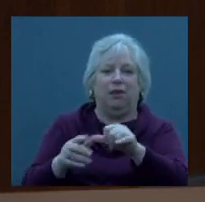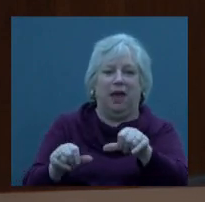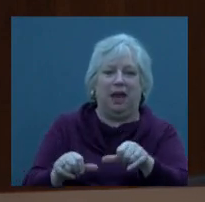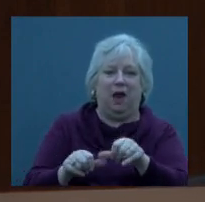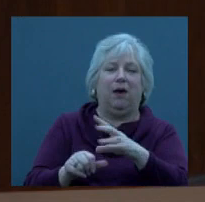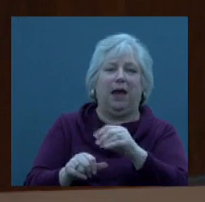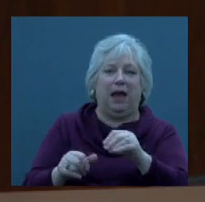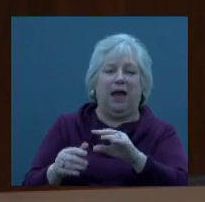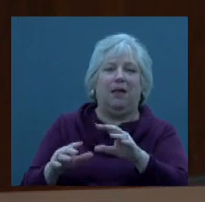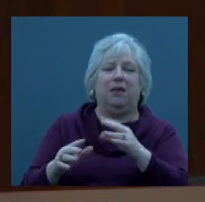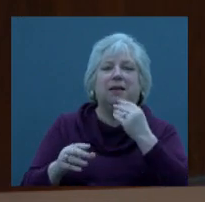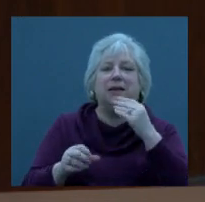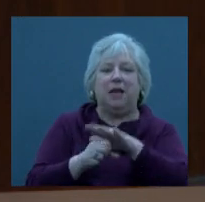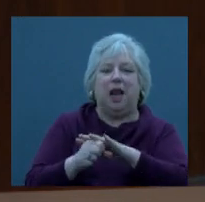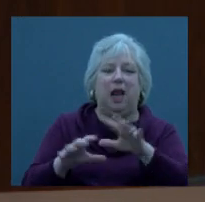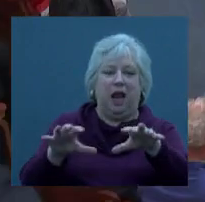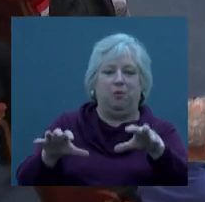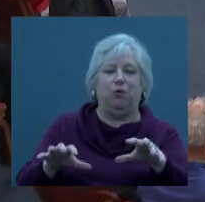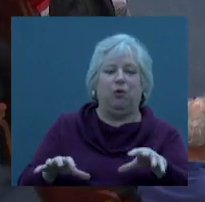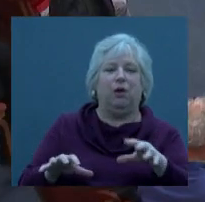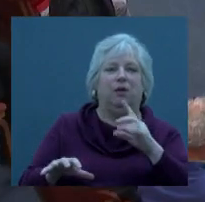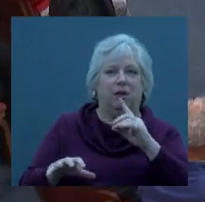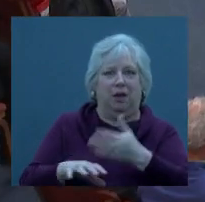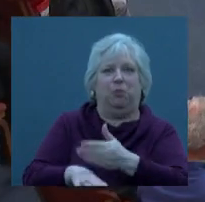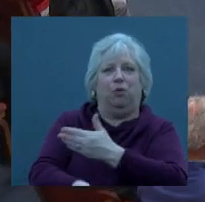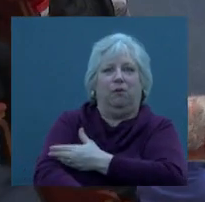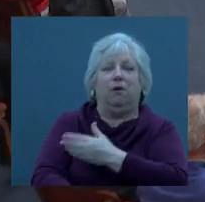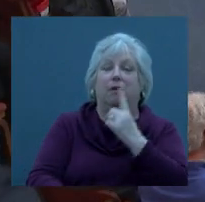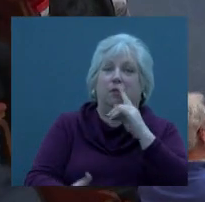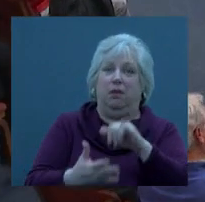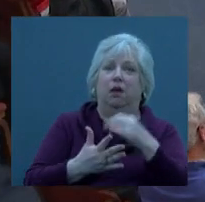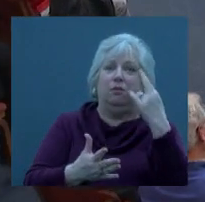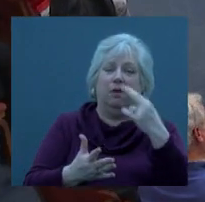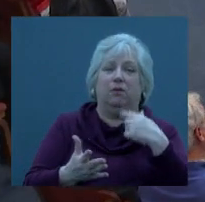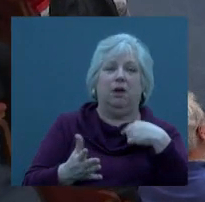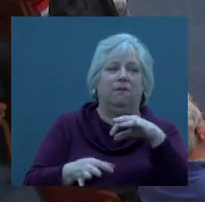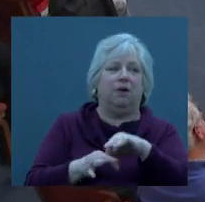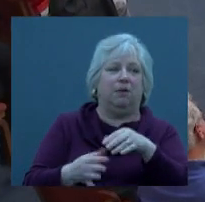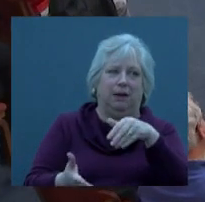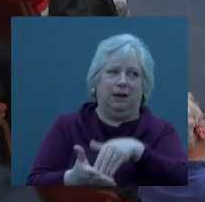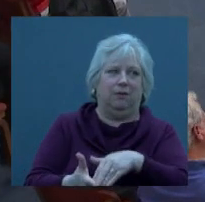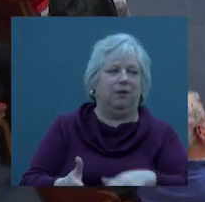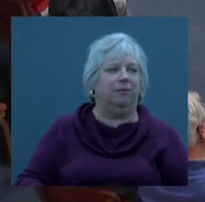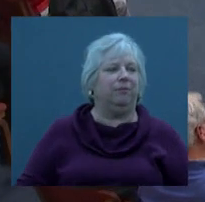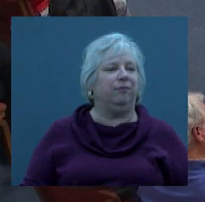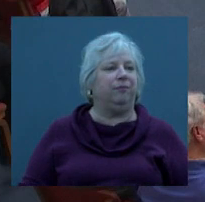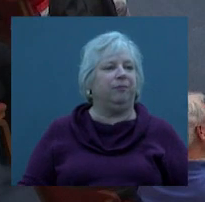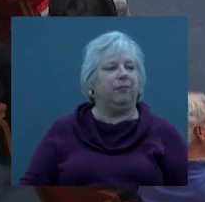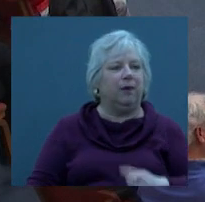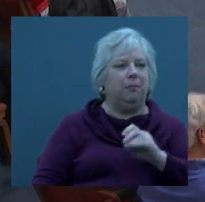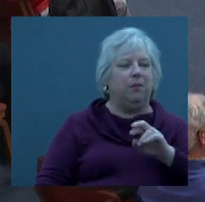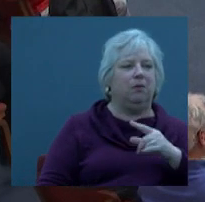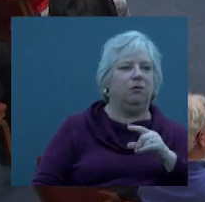is improved. For that reason, I'm going to vote against it. Okay. Two questions. Mr. Ramon.